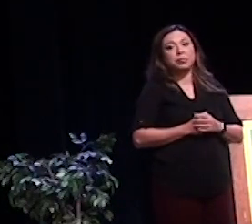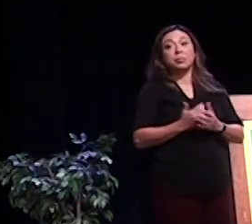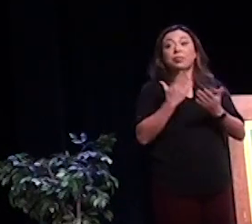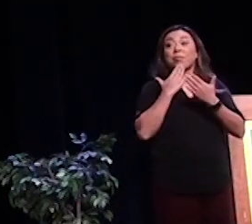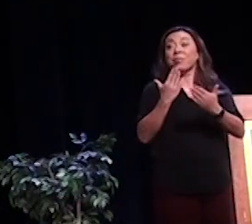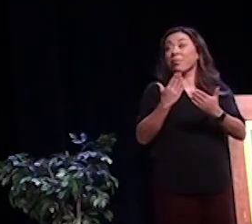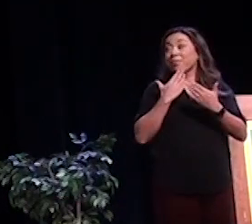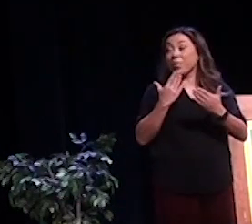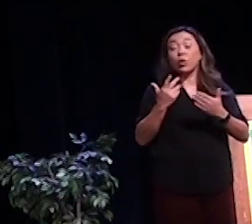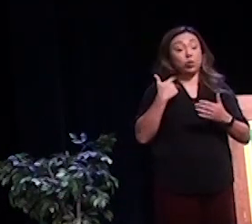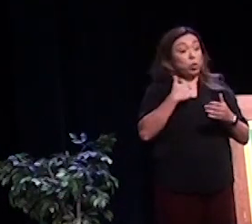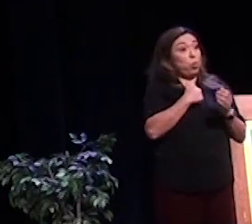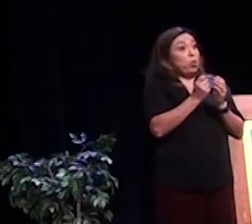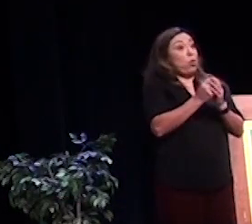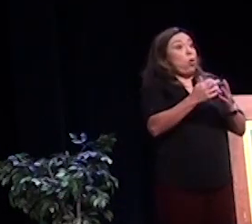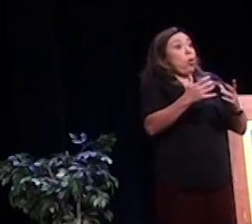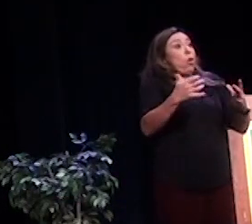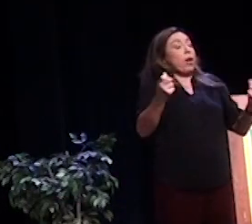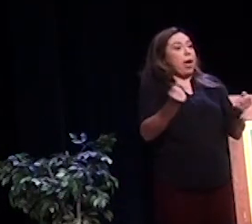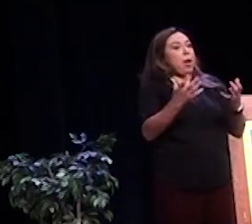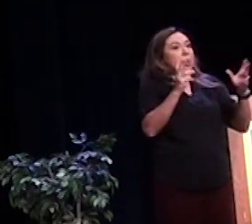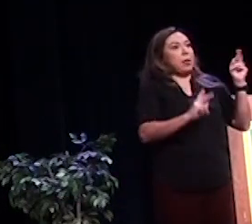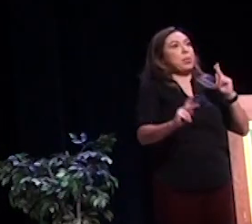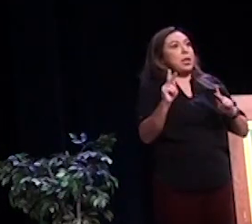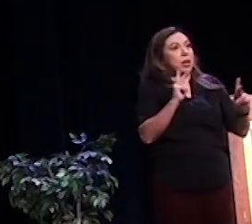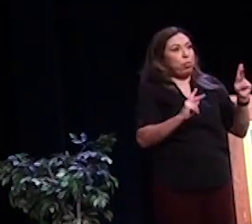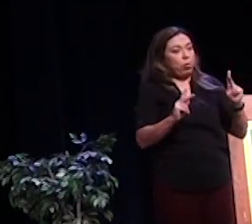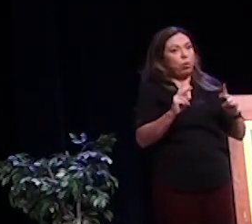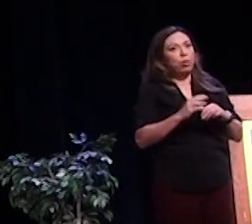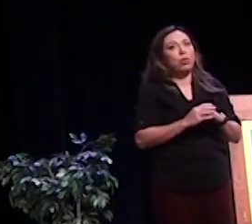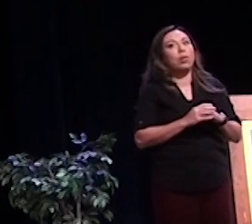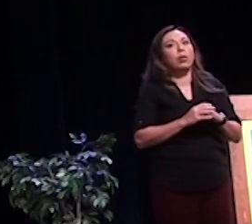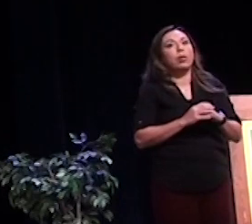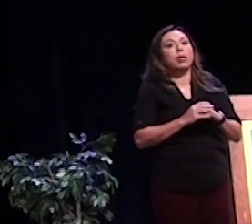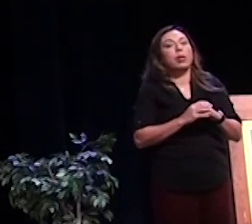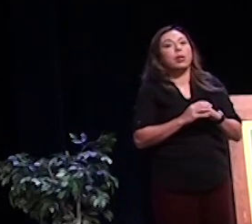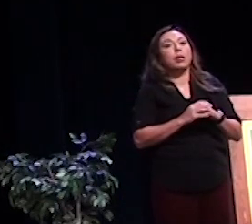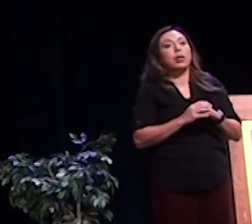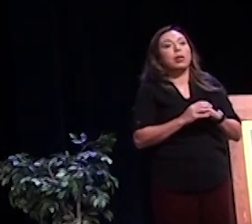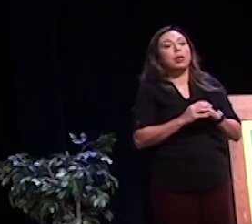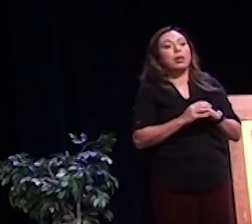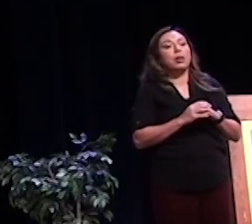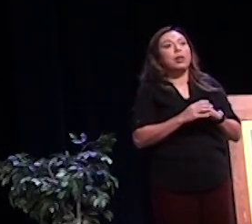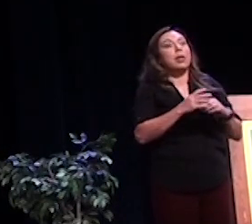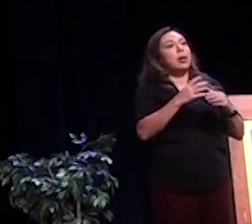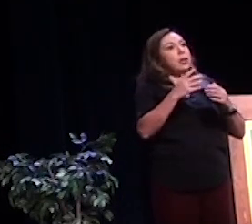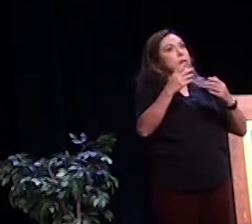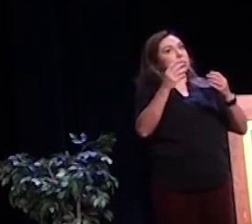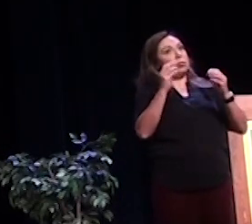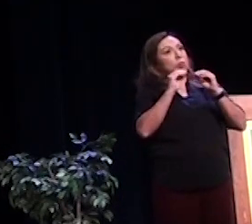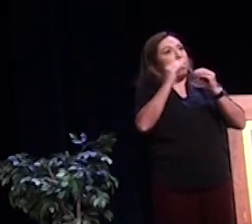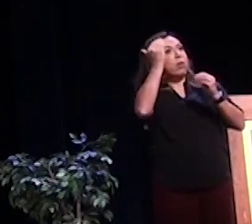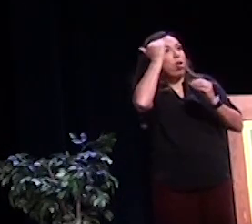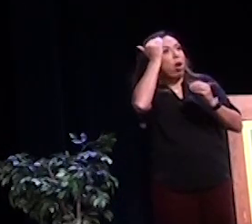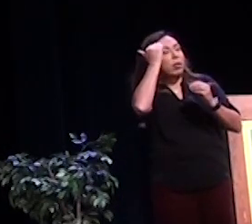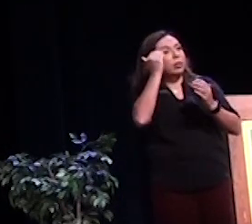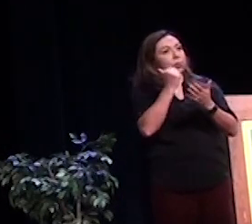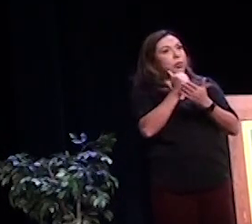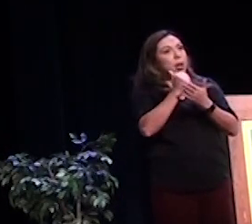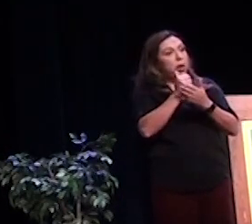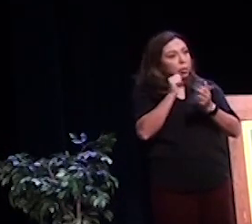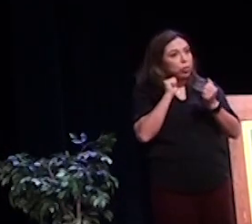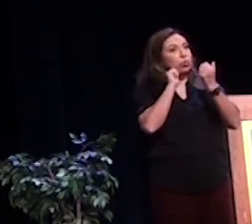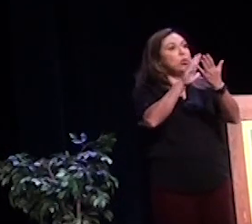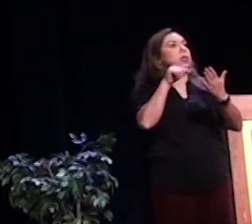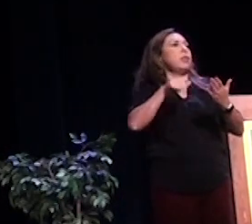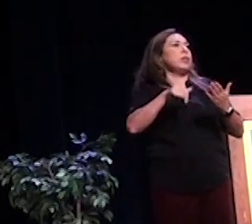Thank you. So we're growing the number of people that have the skills and the access and the knowledge to help address this situation.